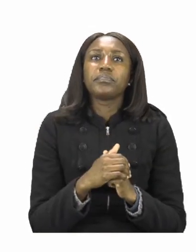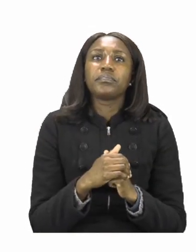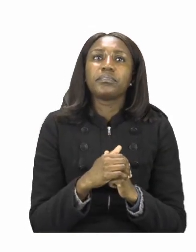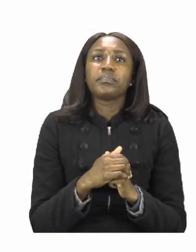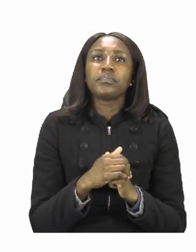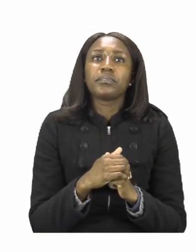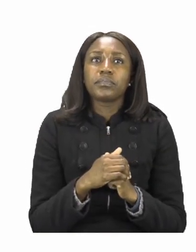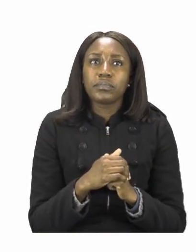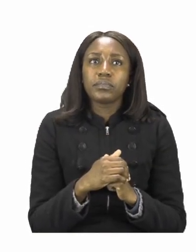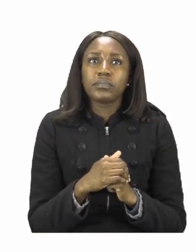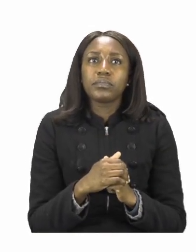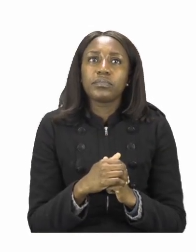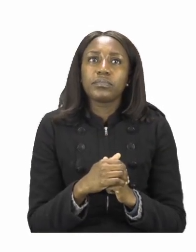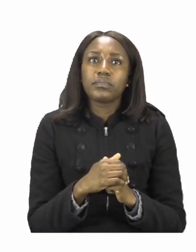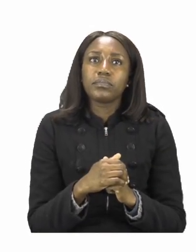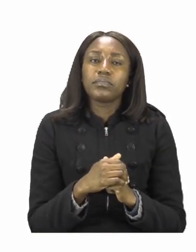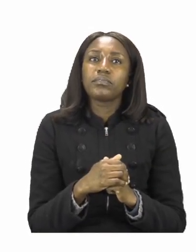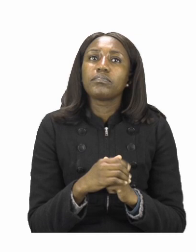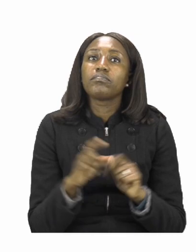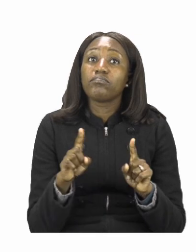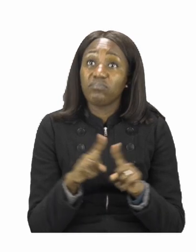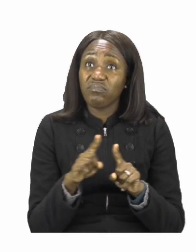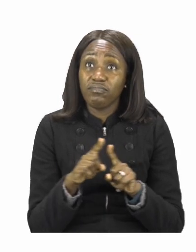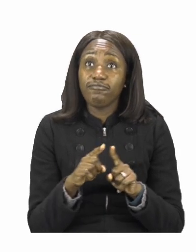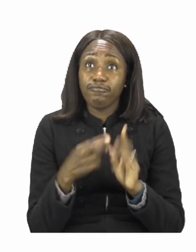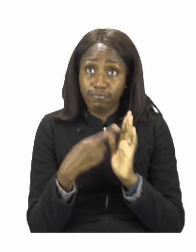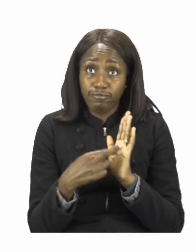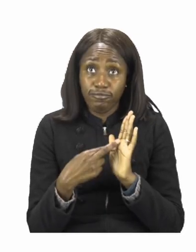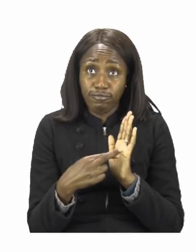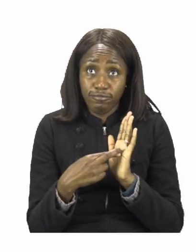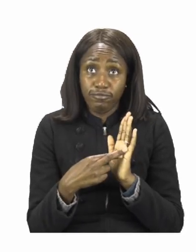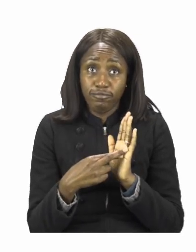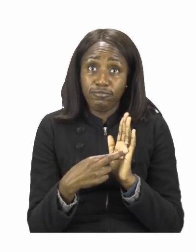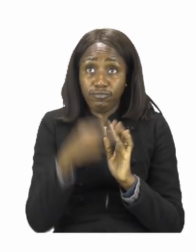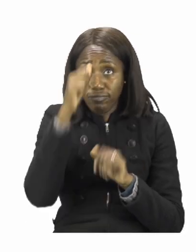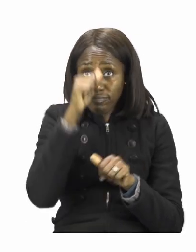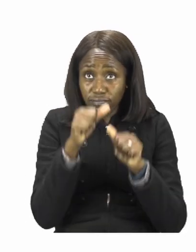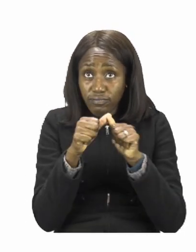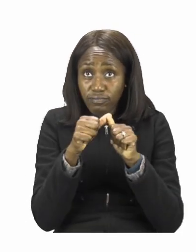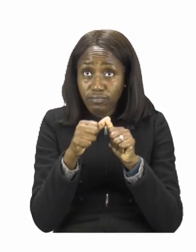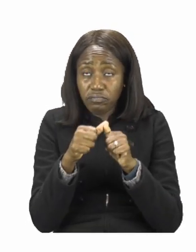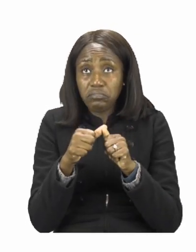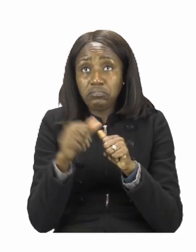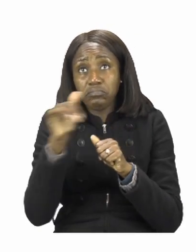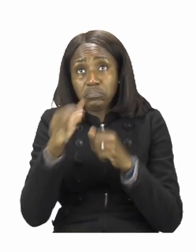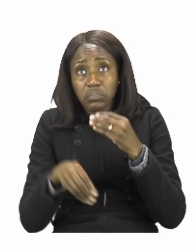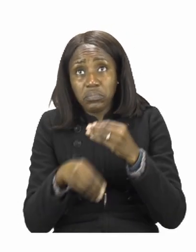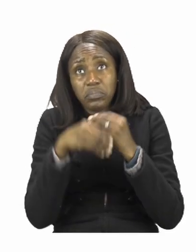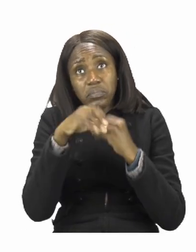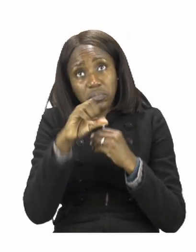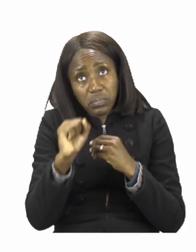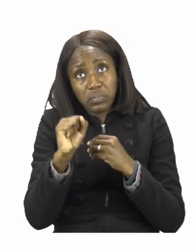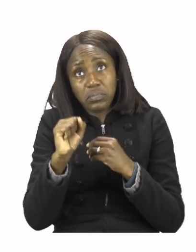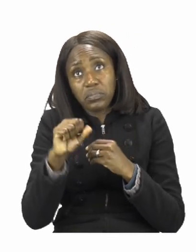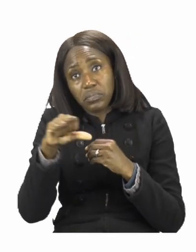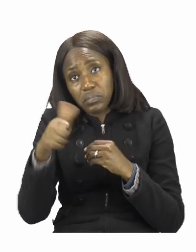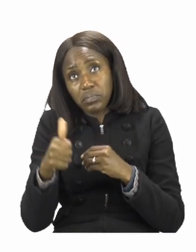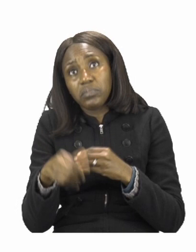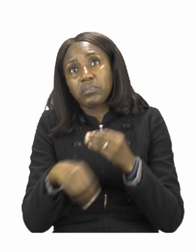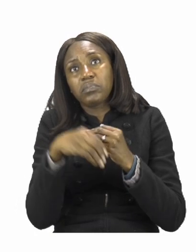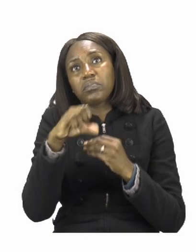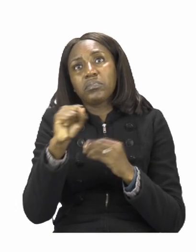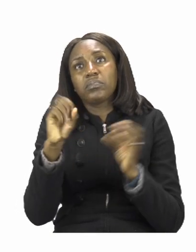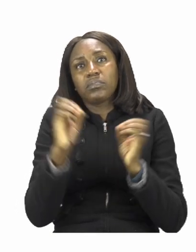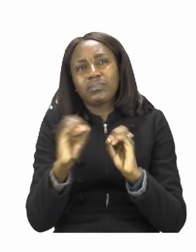Now, you can use the same rules for this one. So take your time, read the